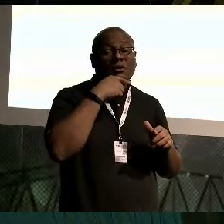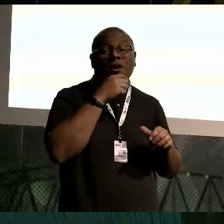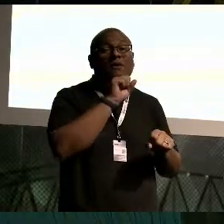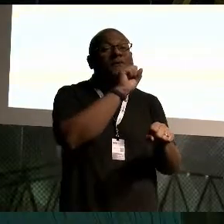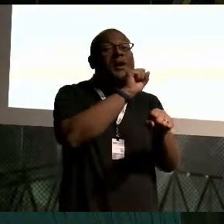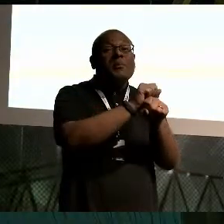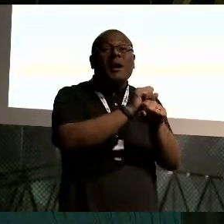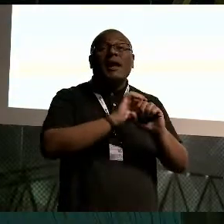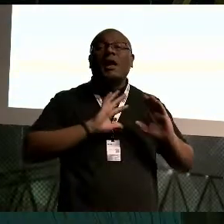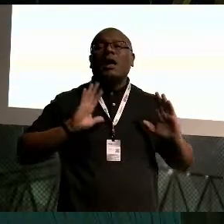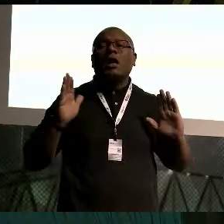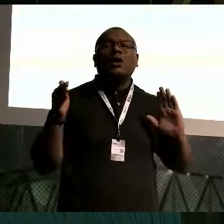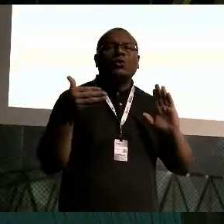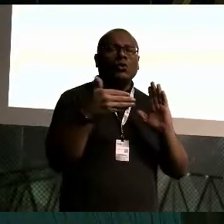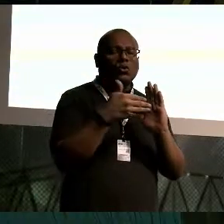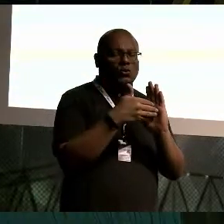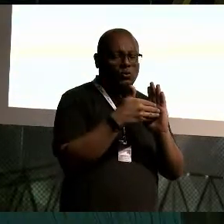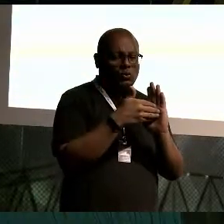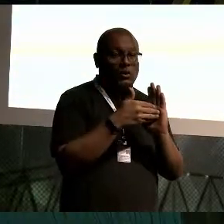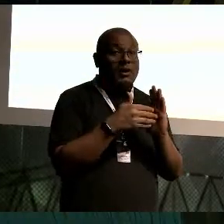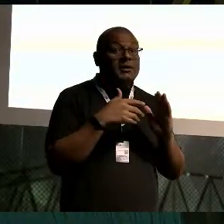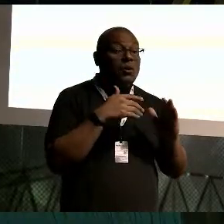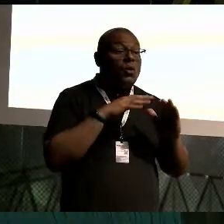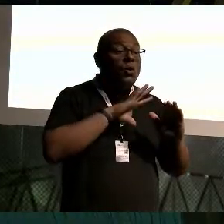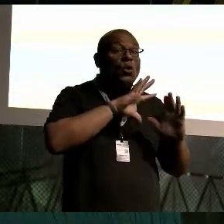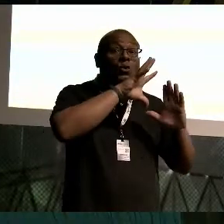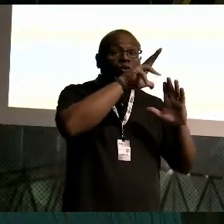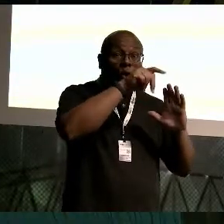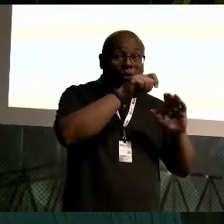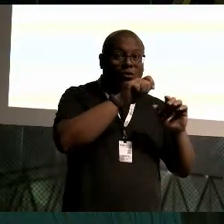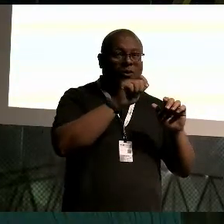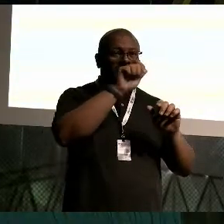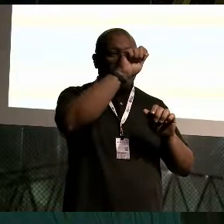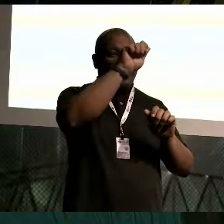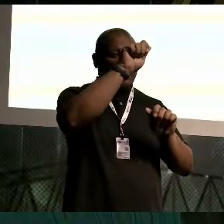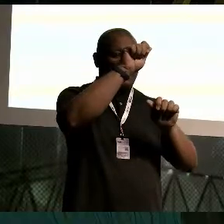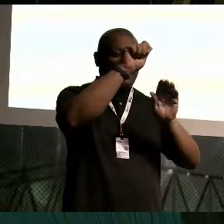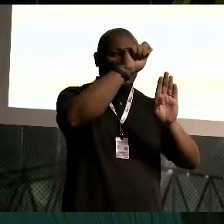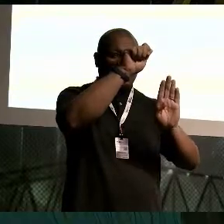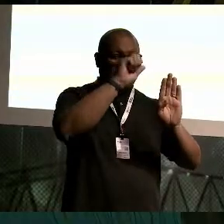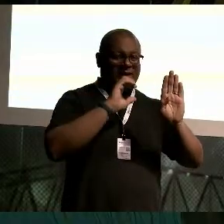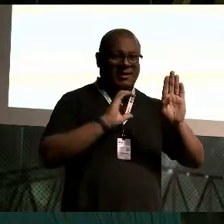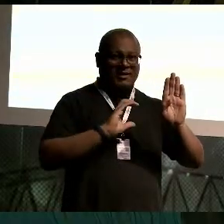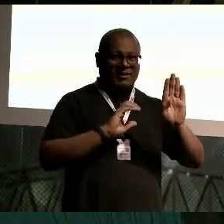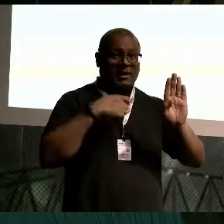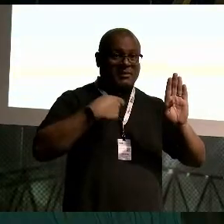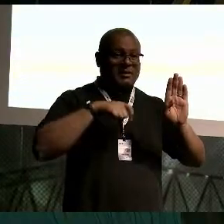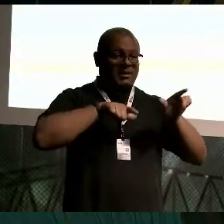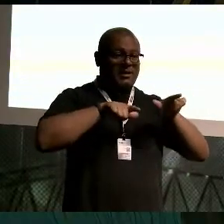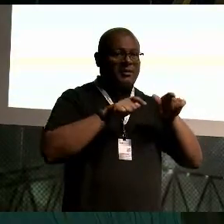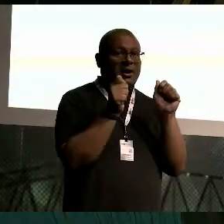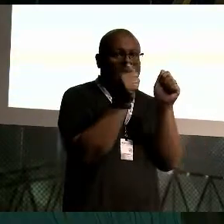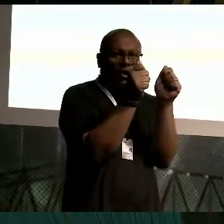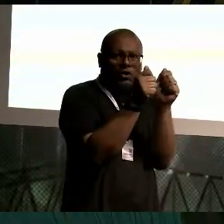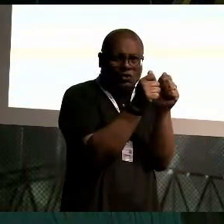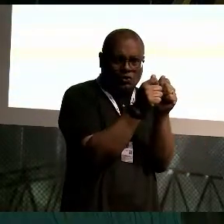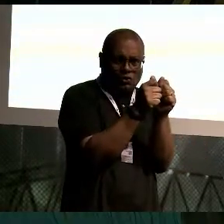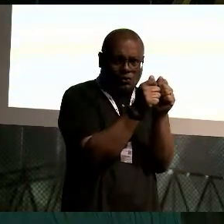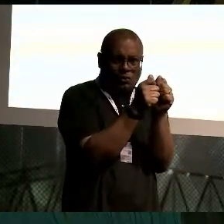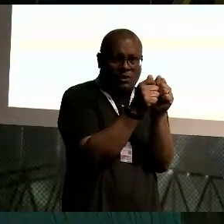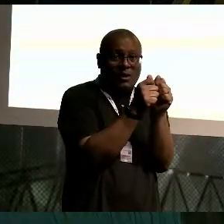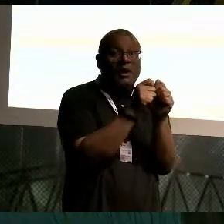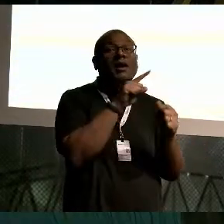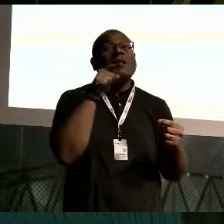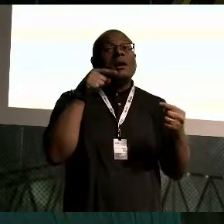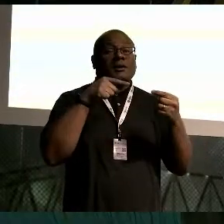whole chain, right? So all of the services, they have to work together, and they have to work all the time for things to work. And that's not a good place to be,